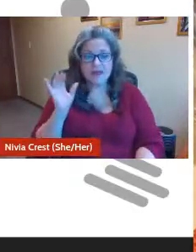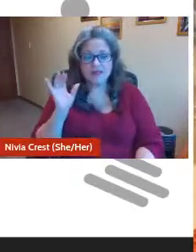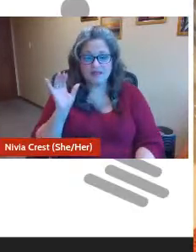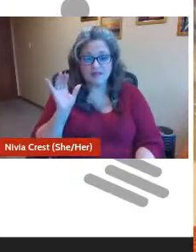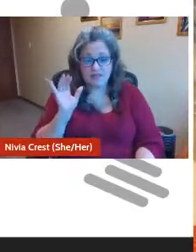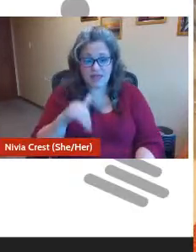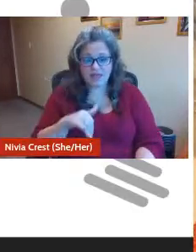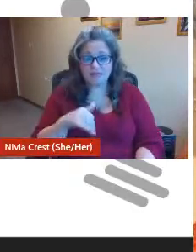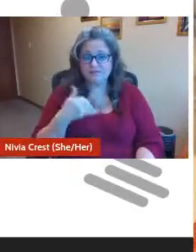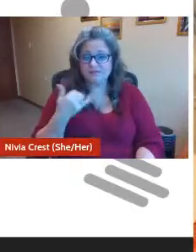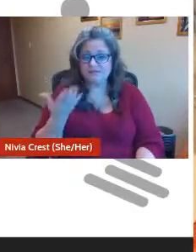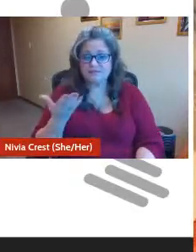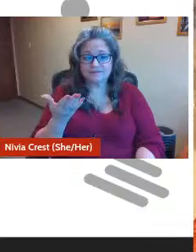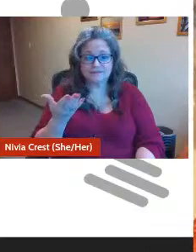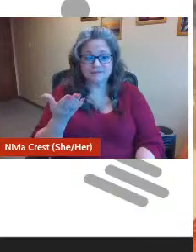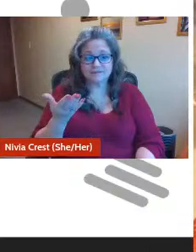size